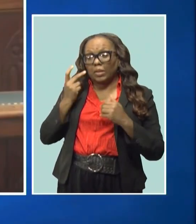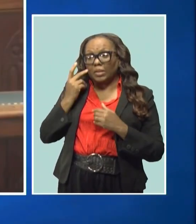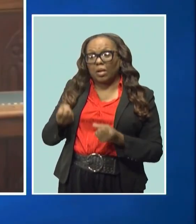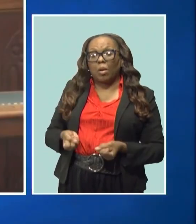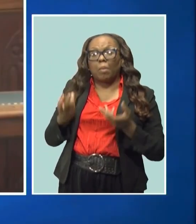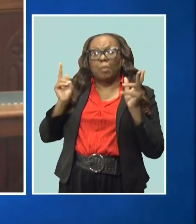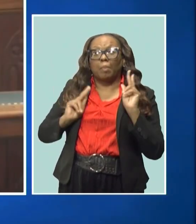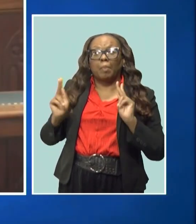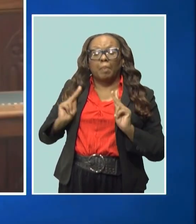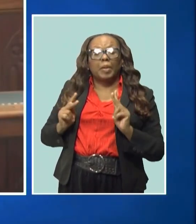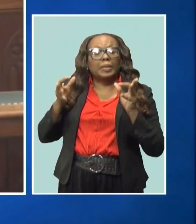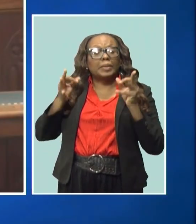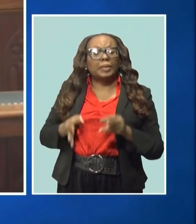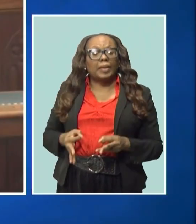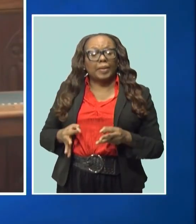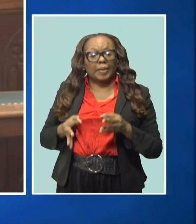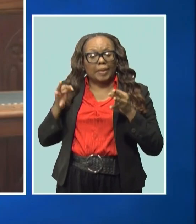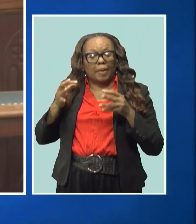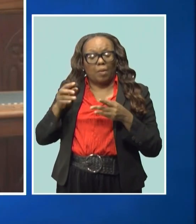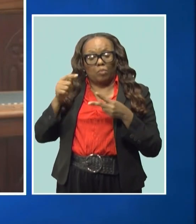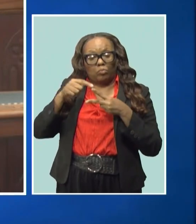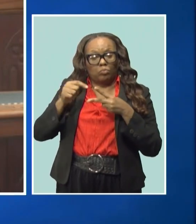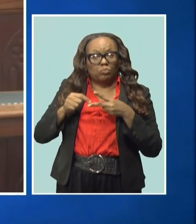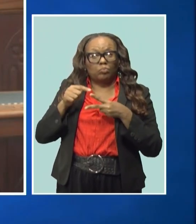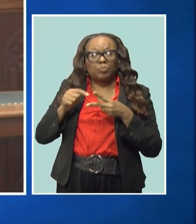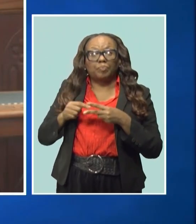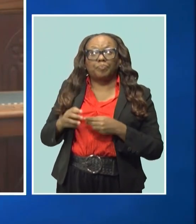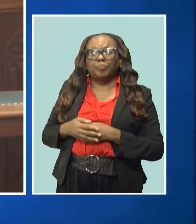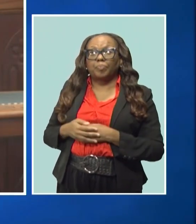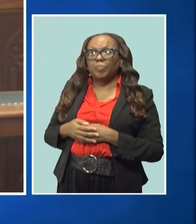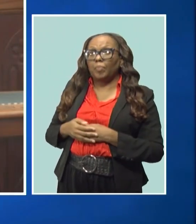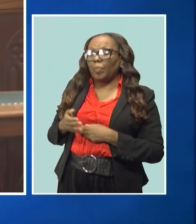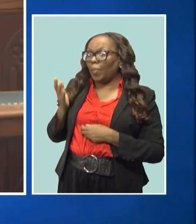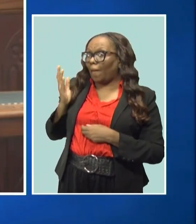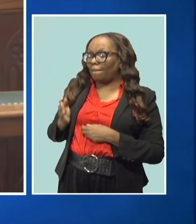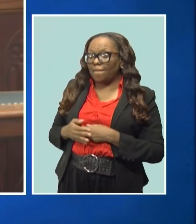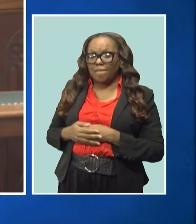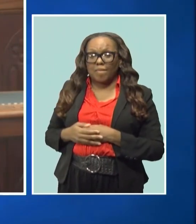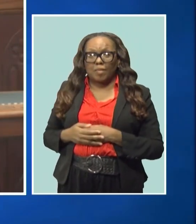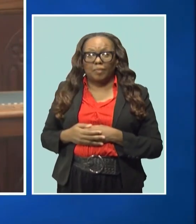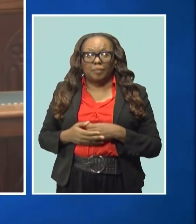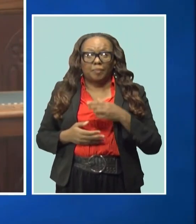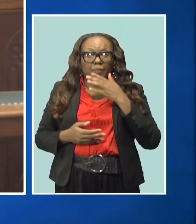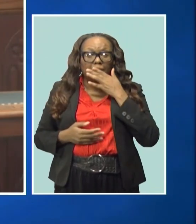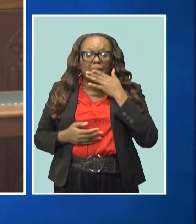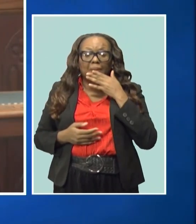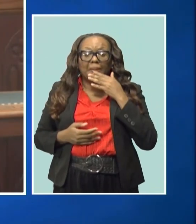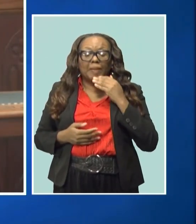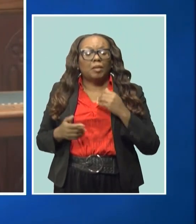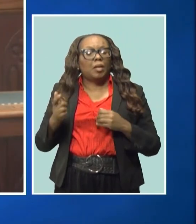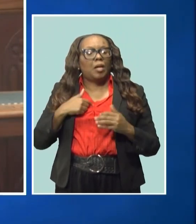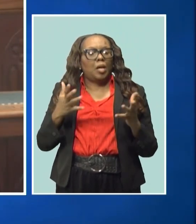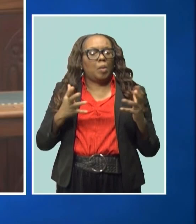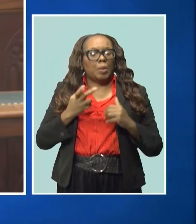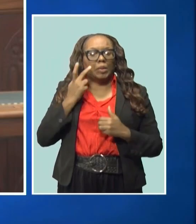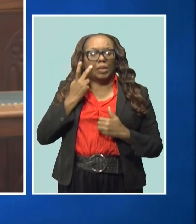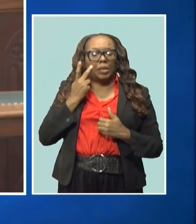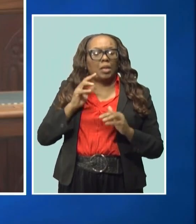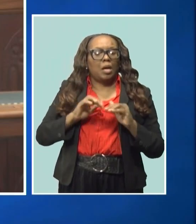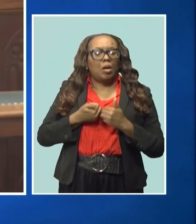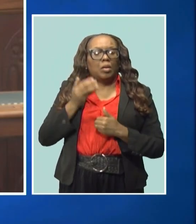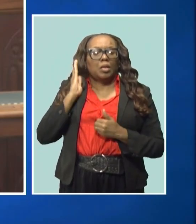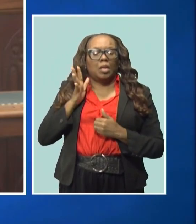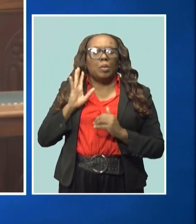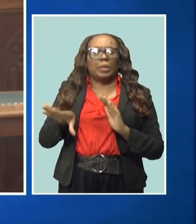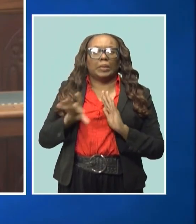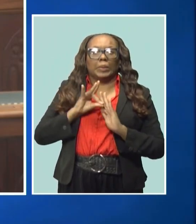see how this goes. Let us see how the accused men in this country will elect. Now, I know, and I think the Attorney General said